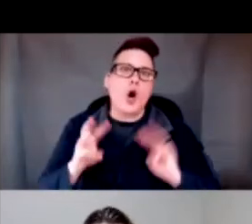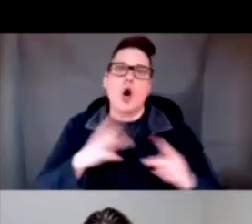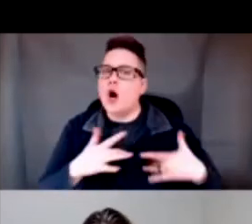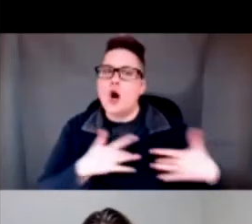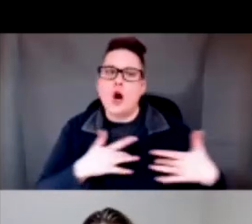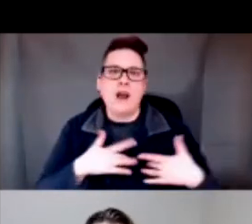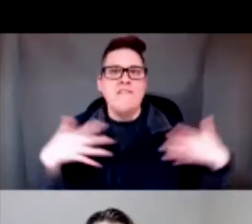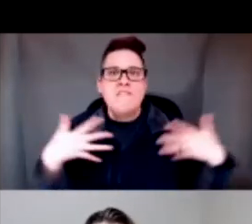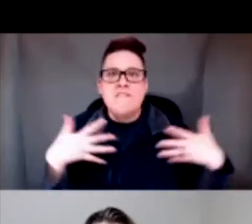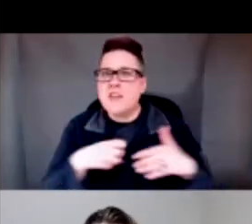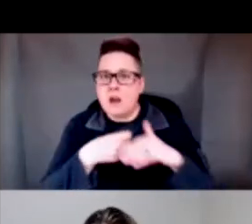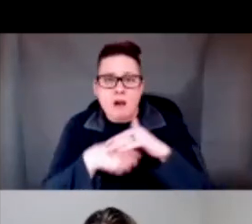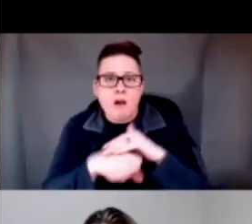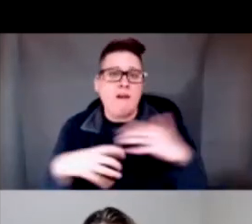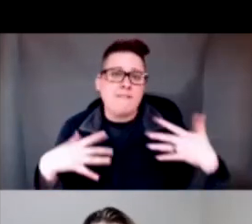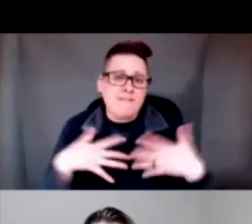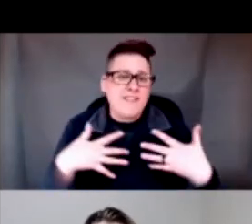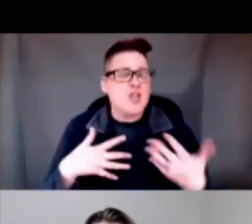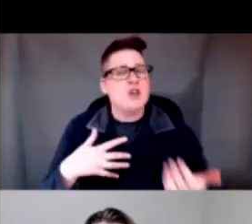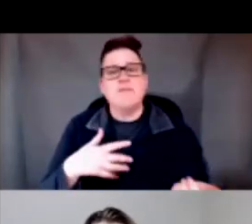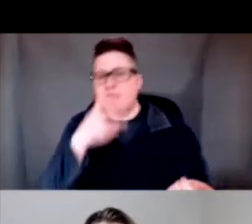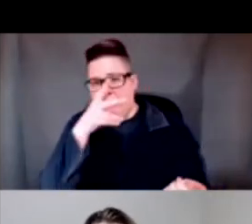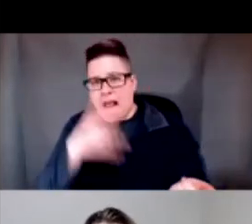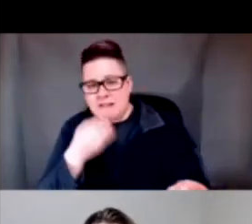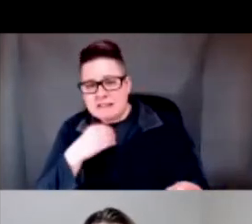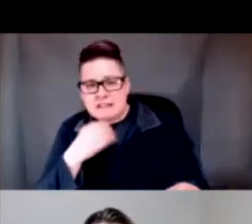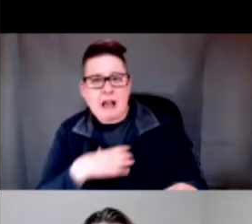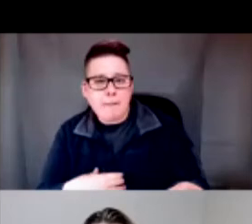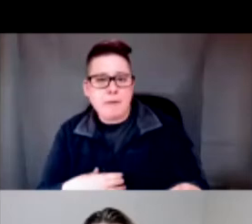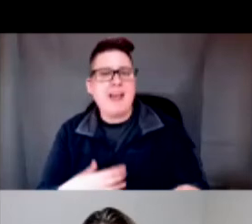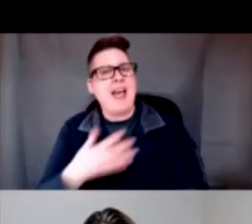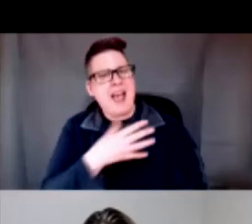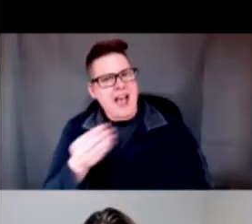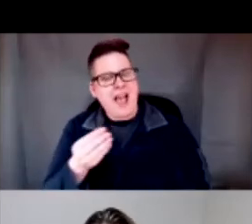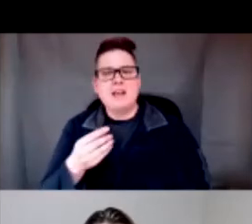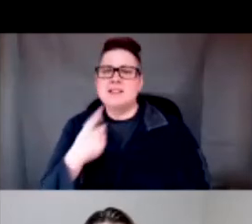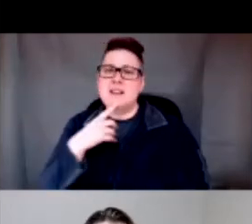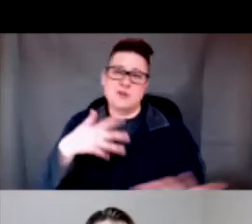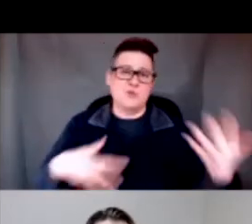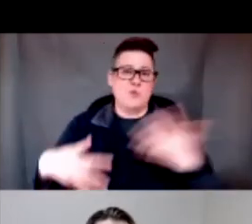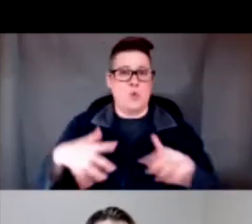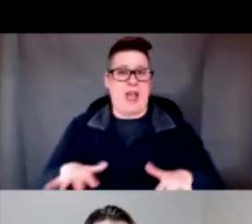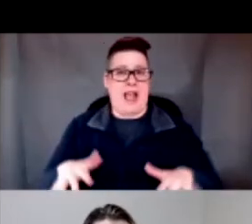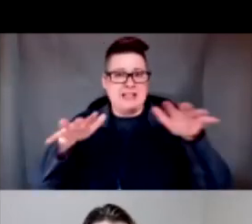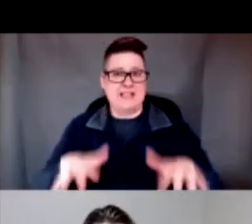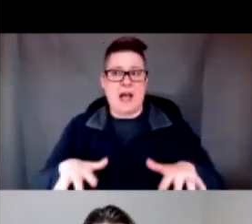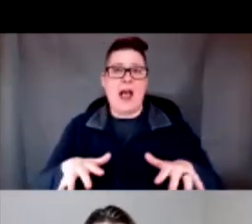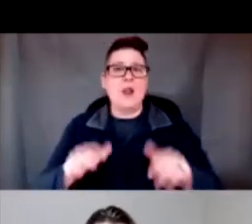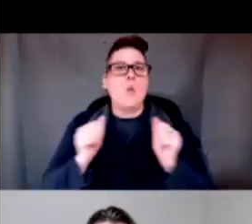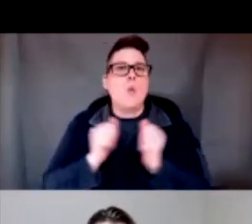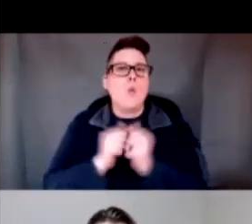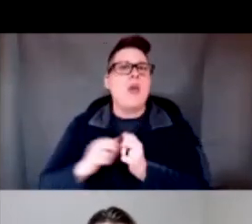fears around delivery, poor appetite. She also reports having social anxiety, specifically when around her partner's